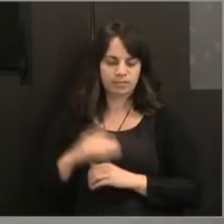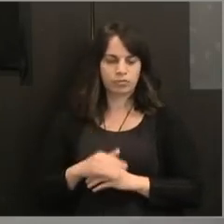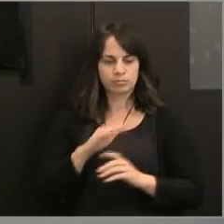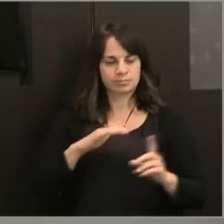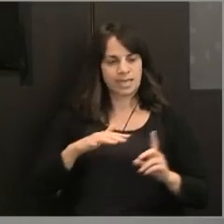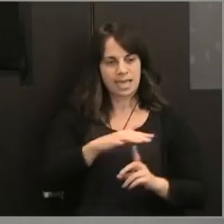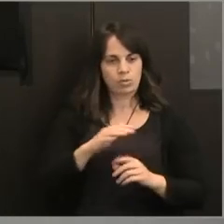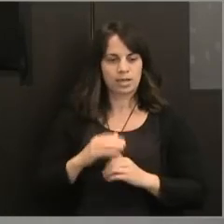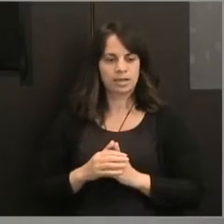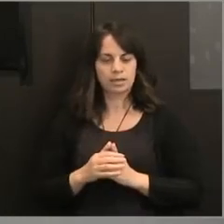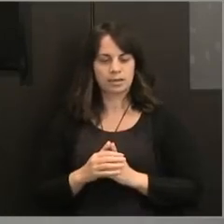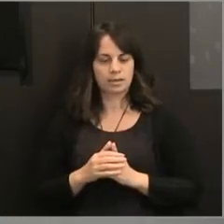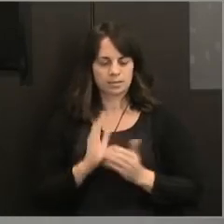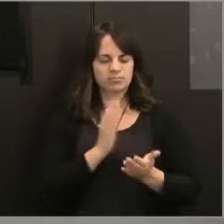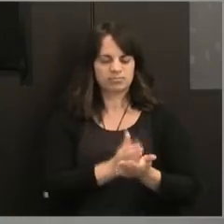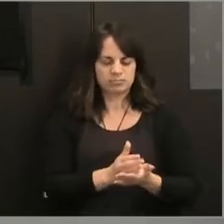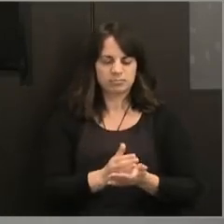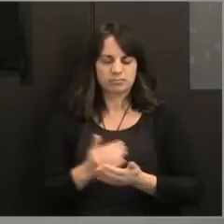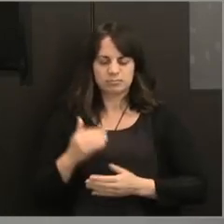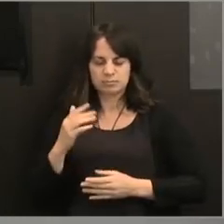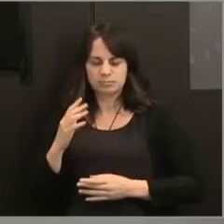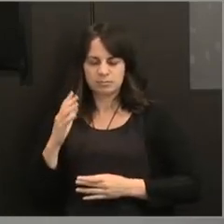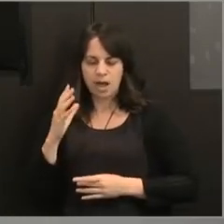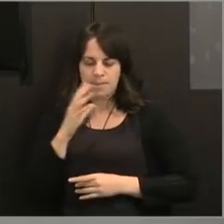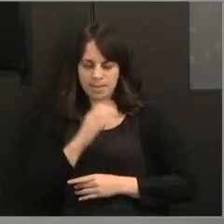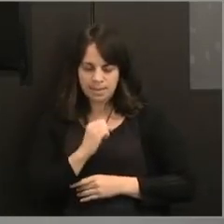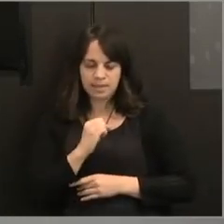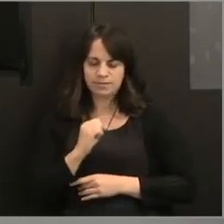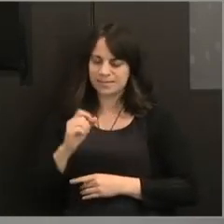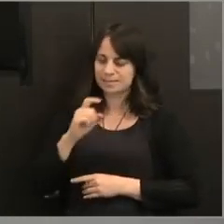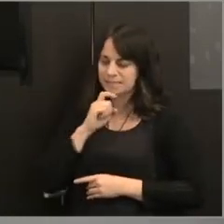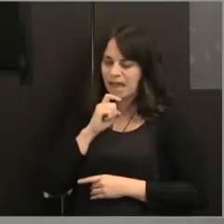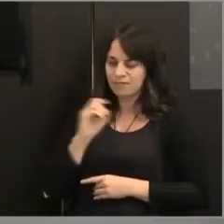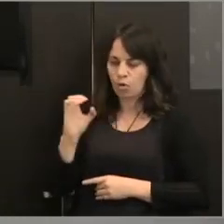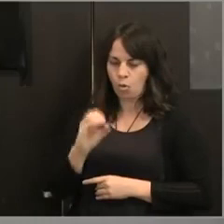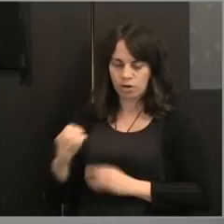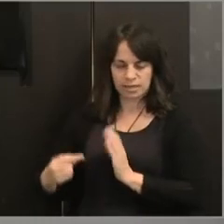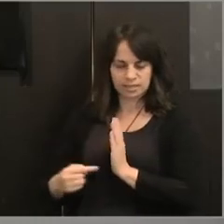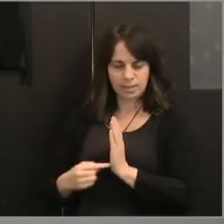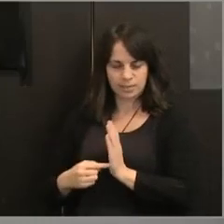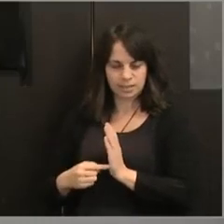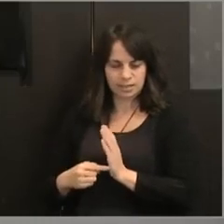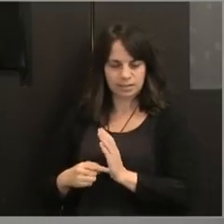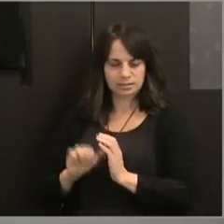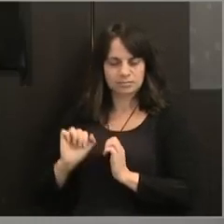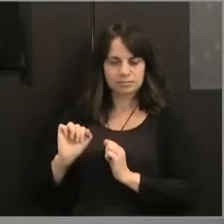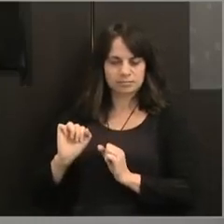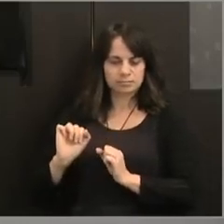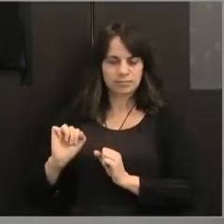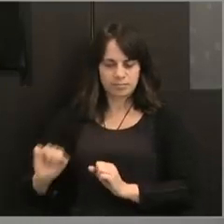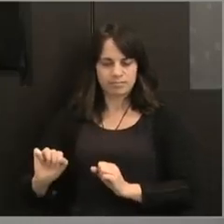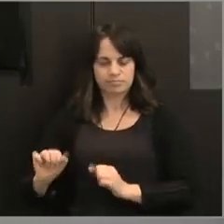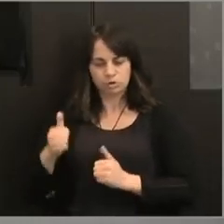iwi certainly, and I believe on the ground staff in Oranga Tamariki have entered into those agreements with good intent,